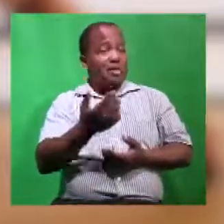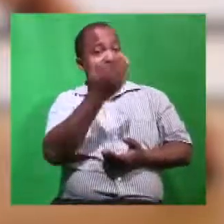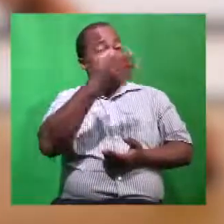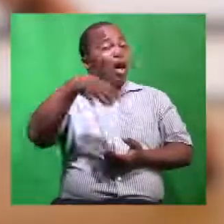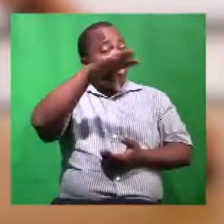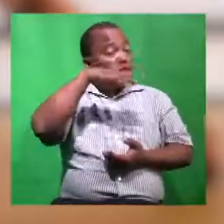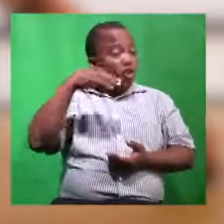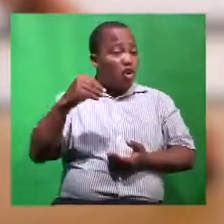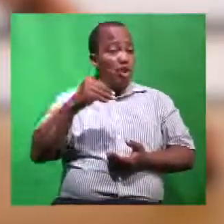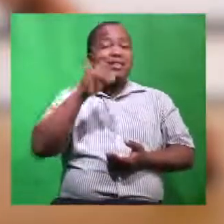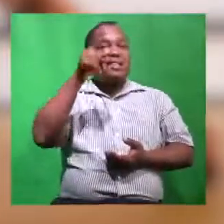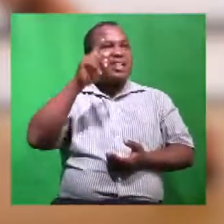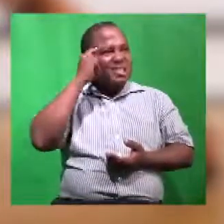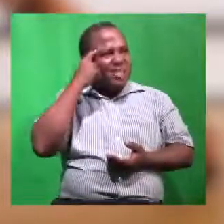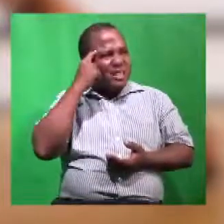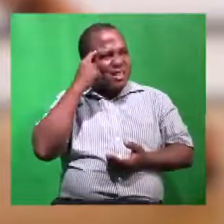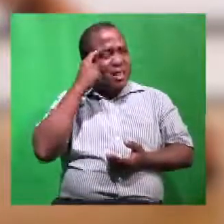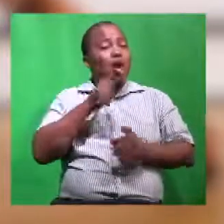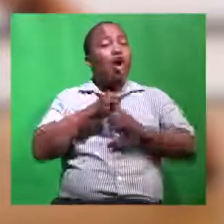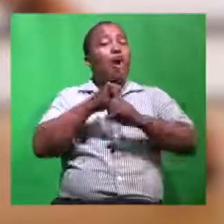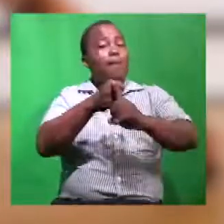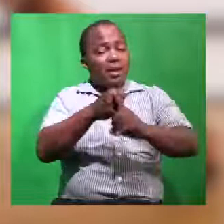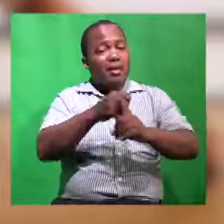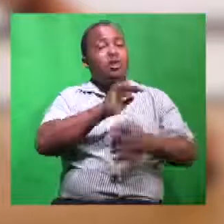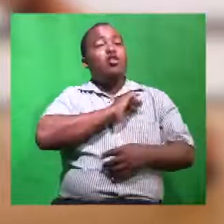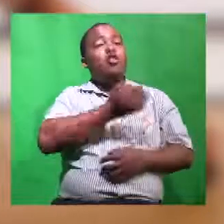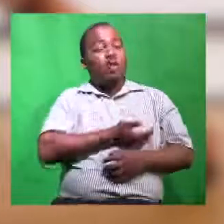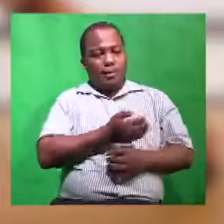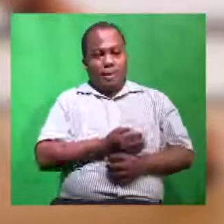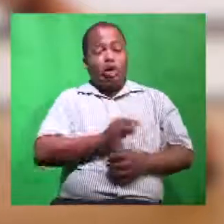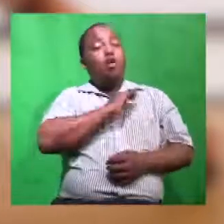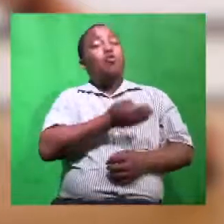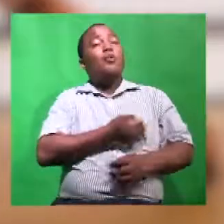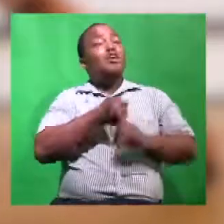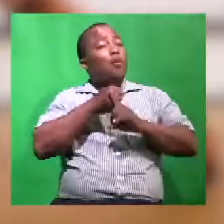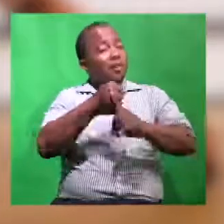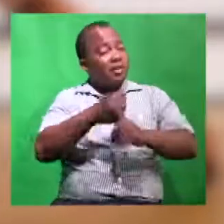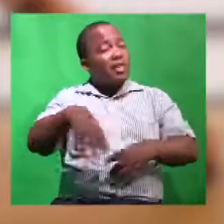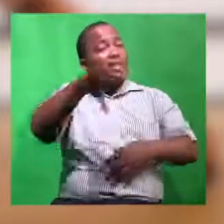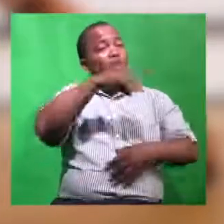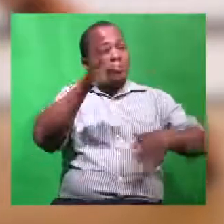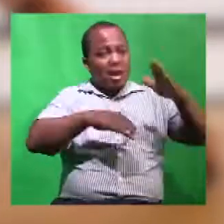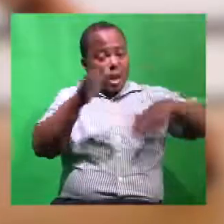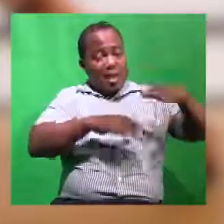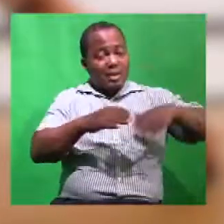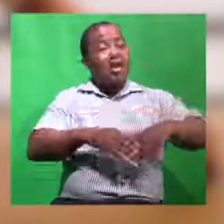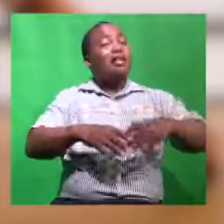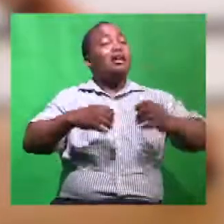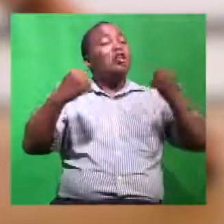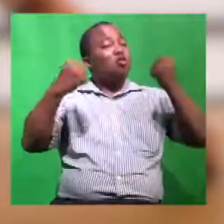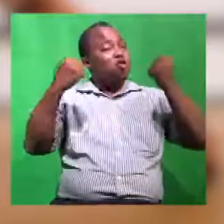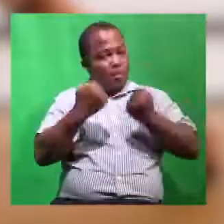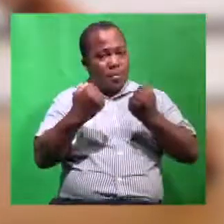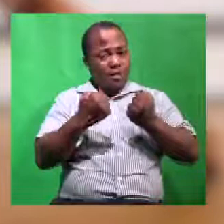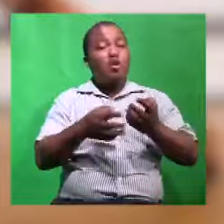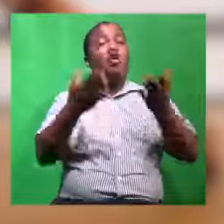those cultural practices that seems to oppress women. Women are oppressing because of those culture. So we have to commit ourselves